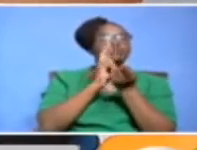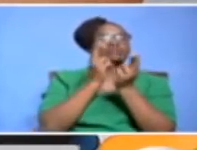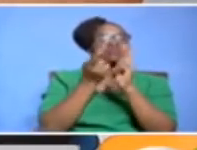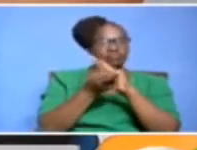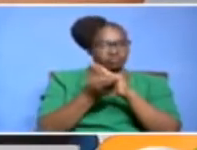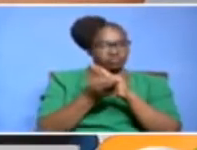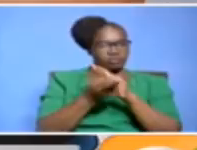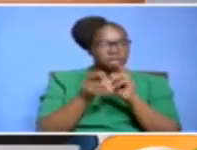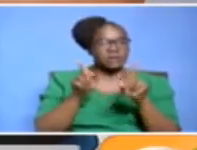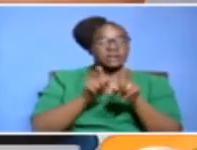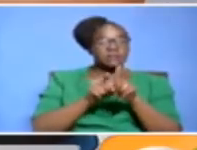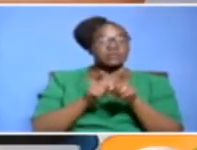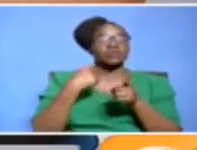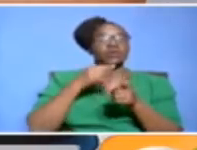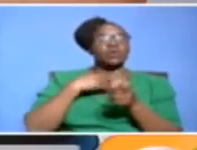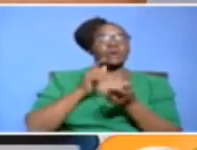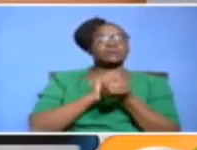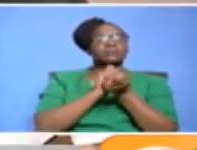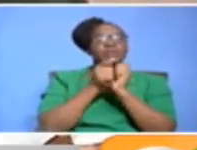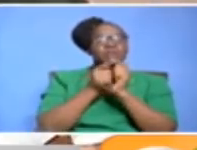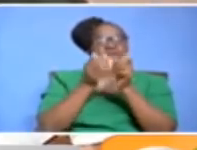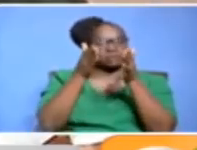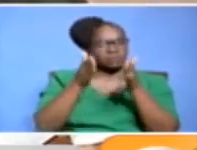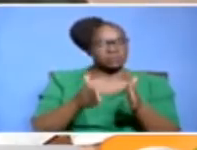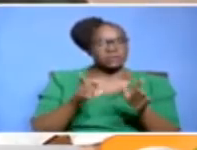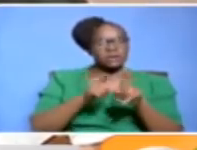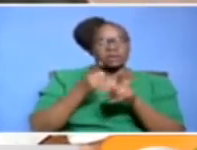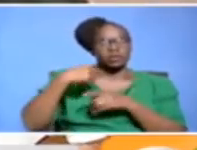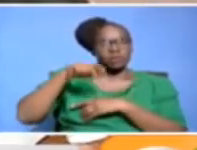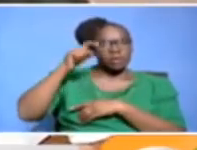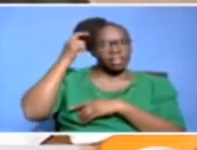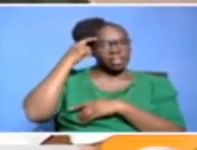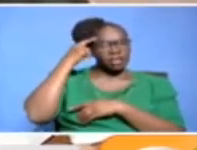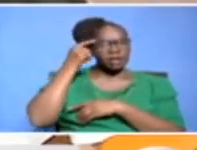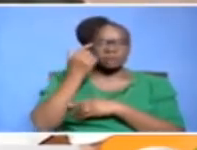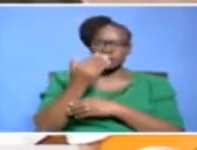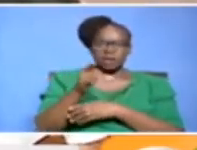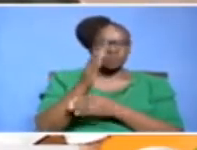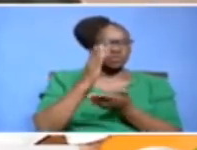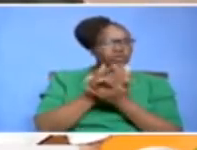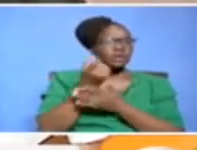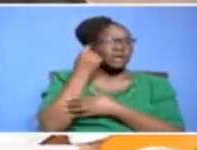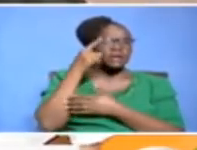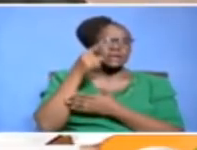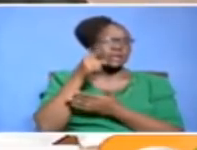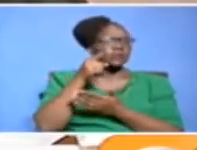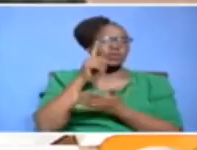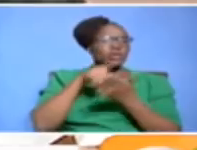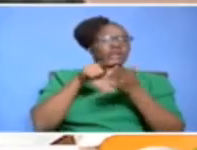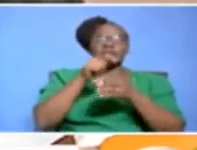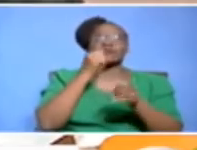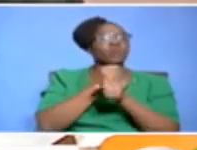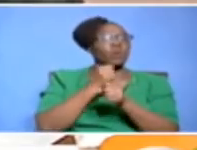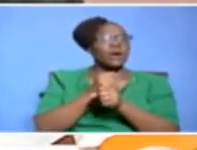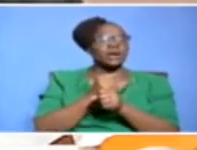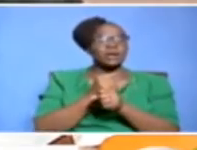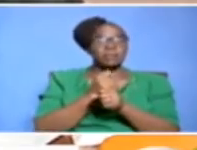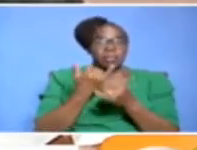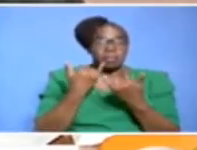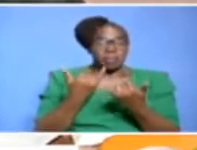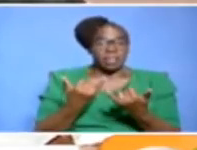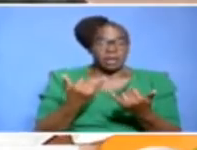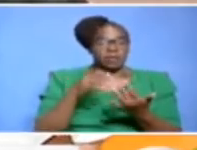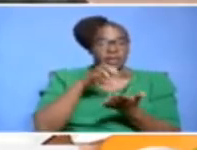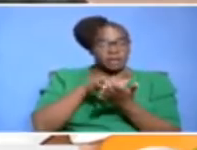the criminal capability of a child. We have to think, were they even aware of what they were doing? Mm. For instance, in this current case, even the